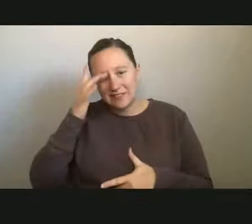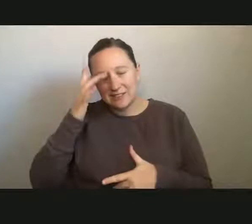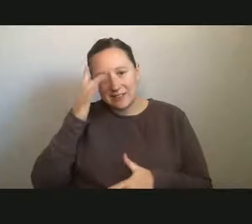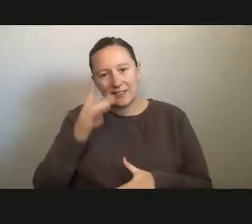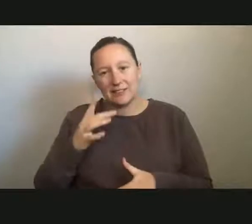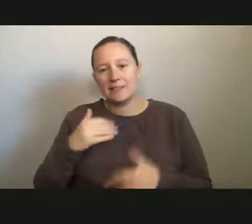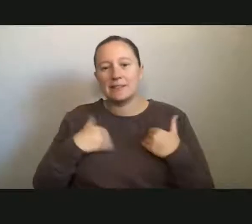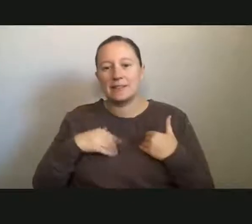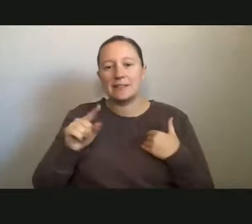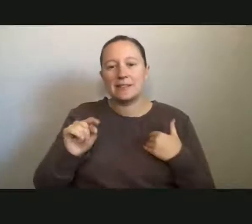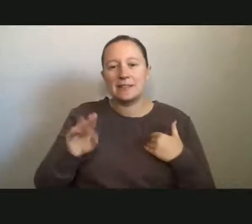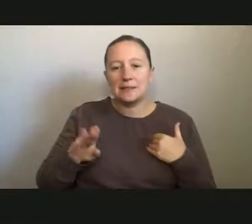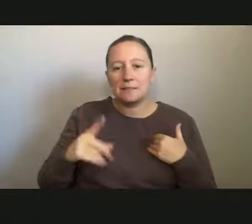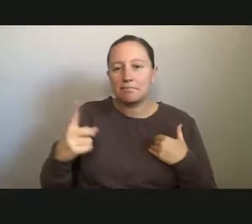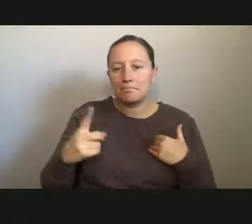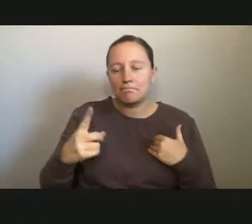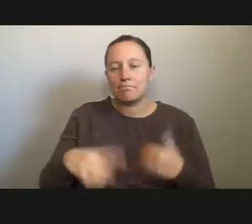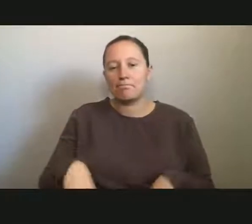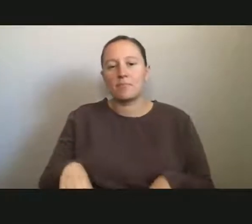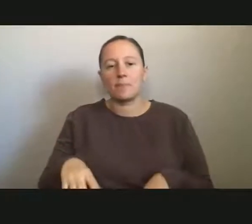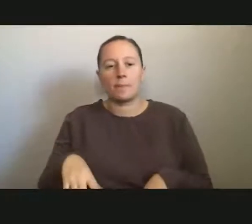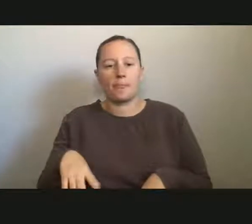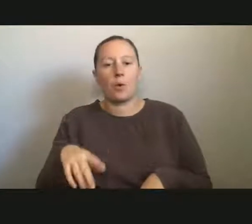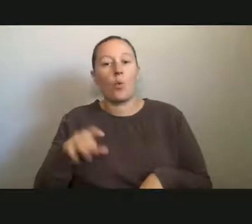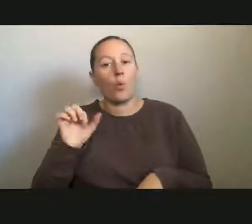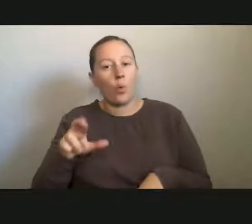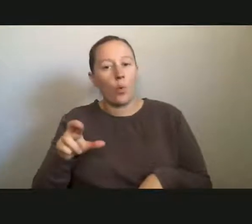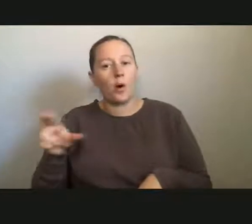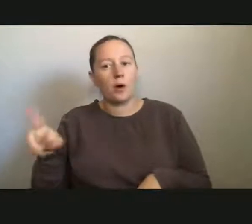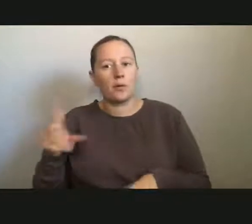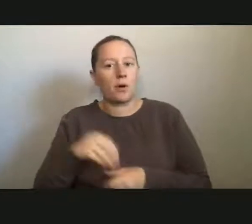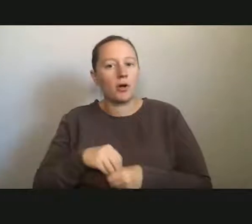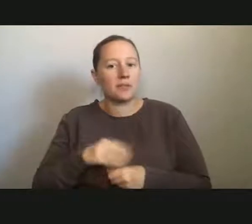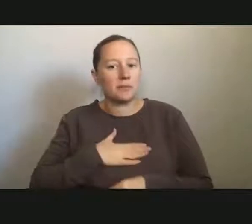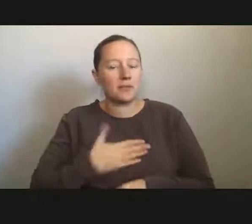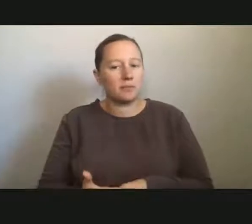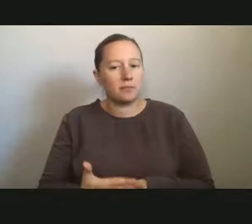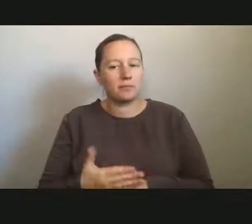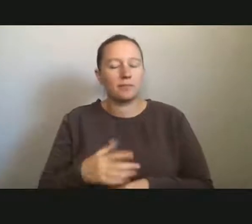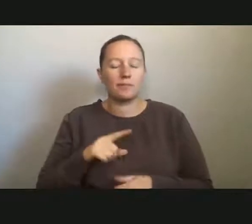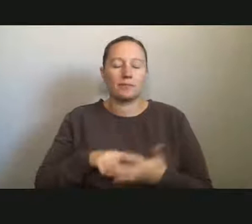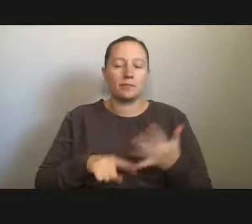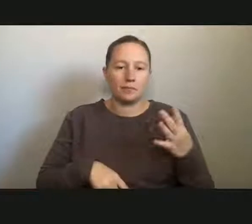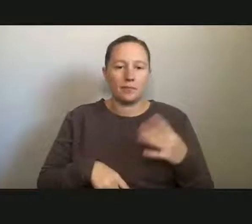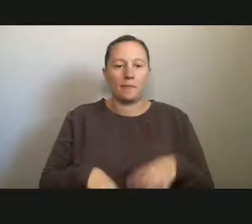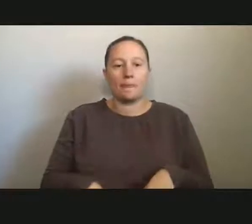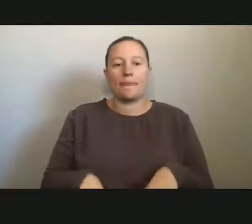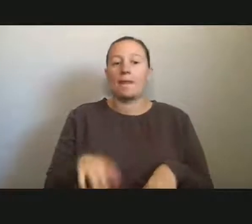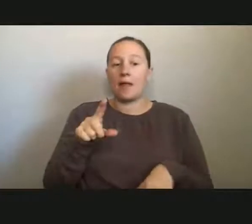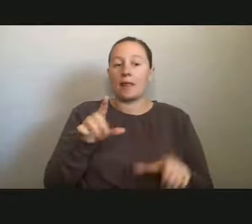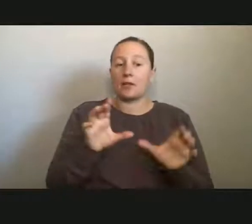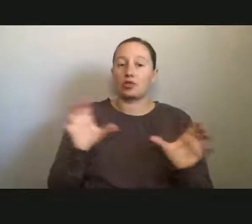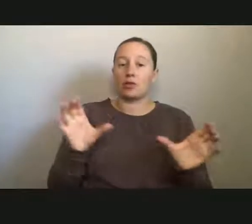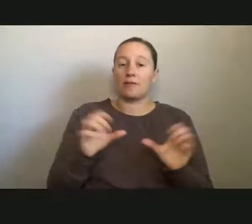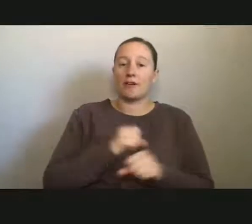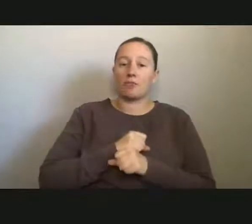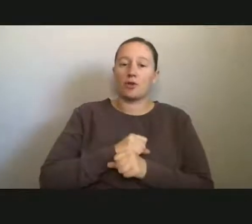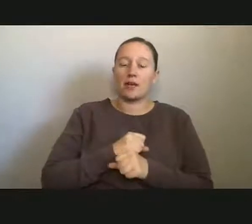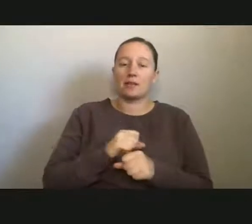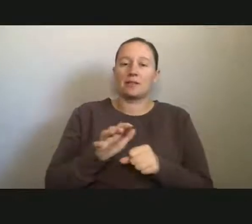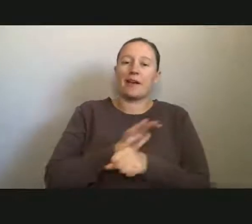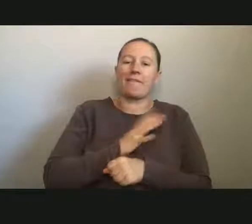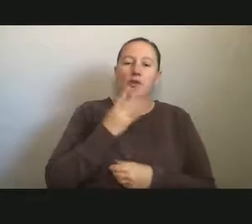or for any other scientific research. So as I mentioned in the previous slide, the certificate protects covered